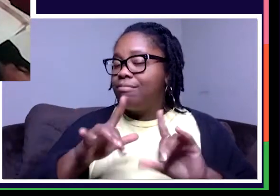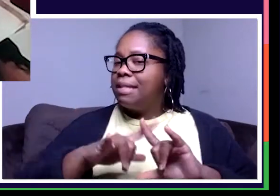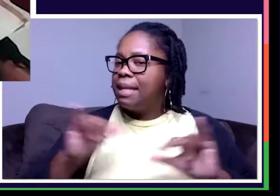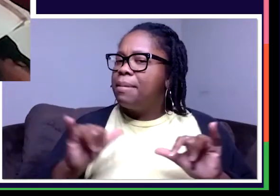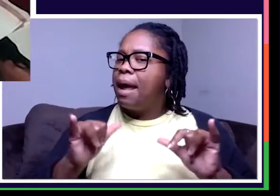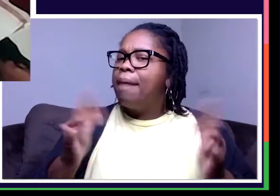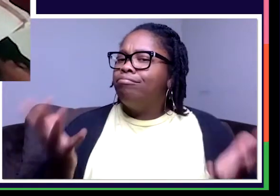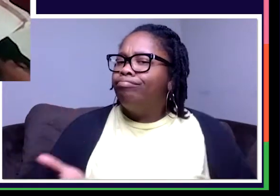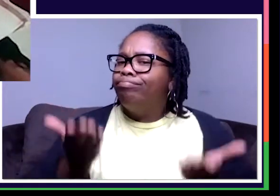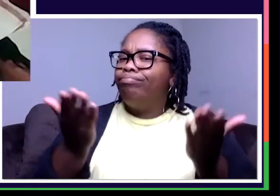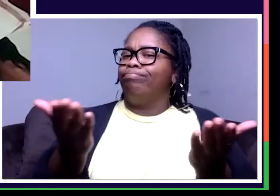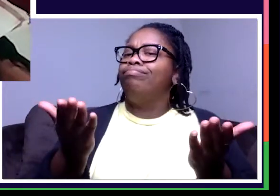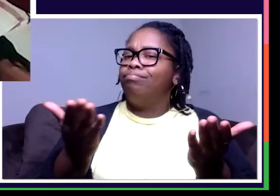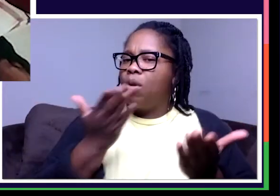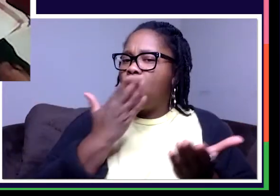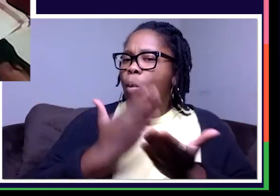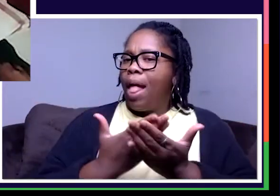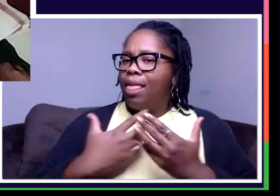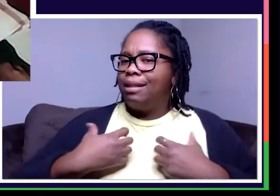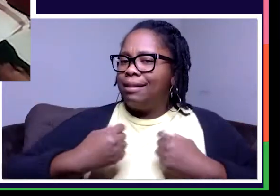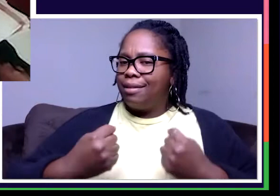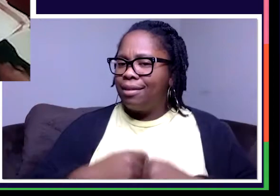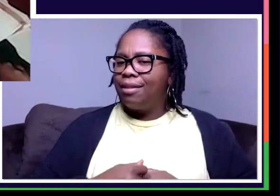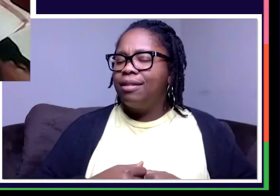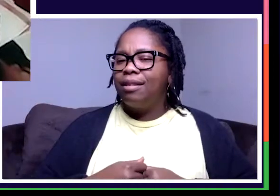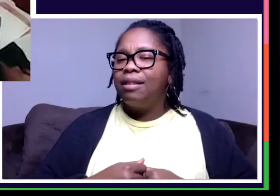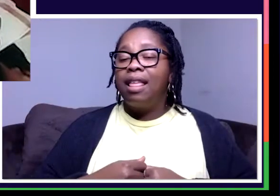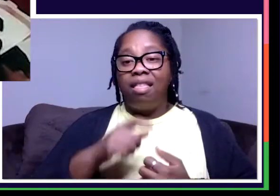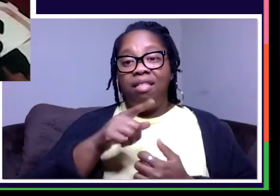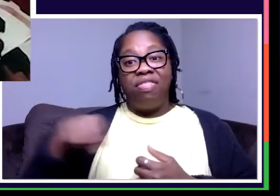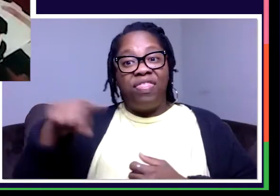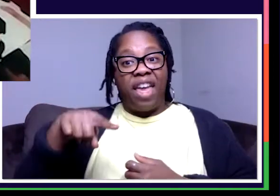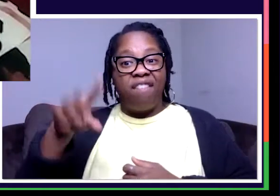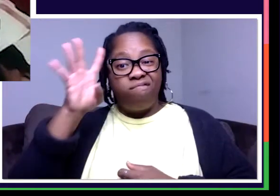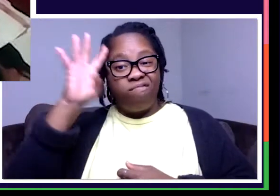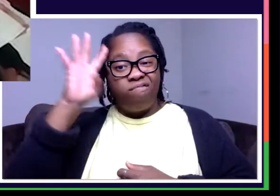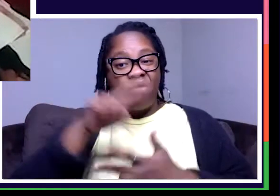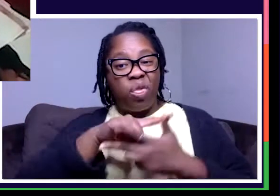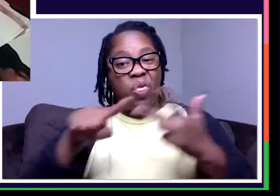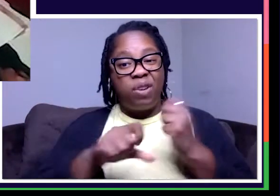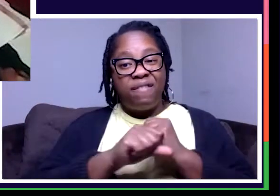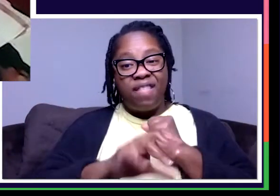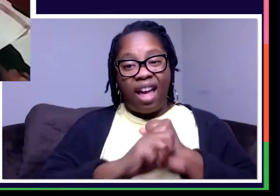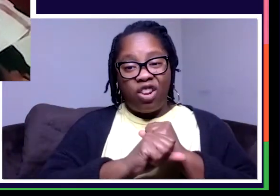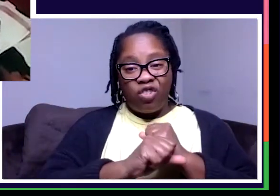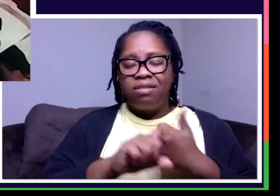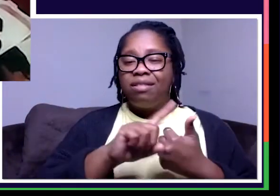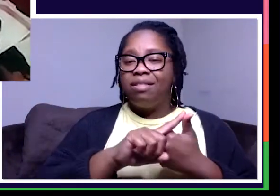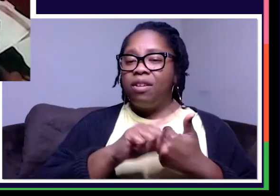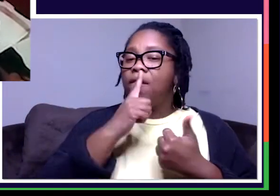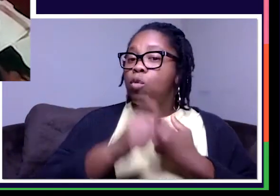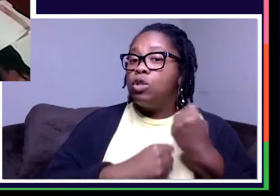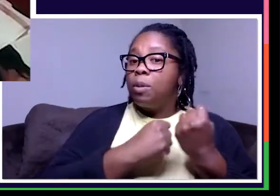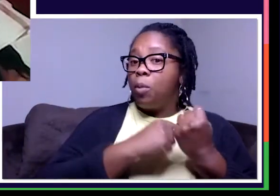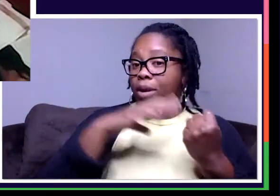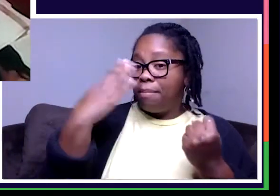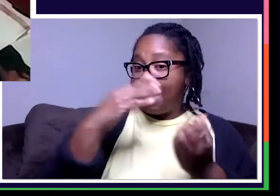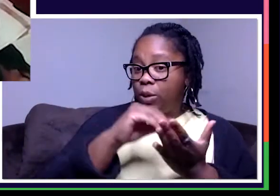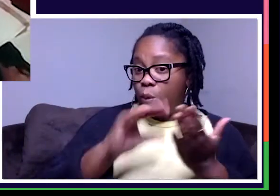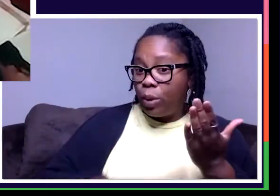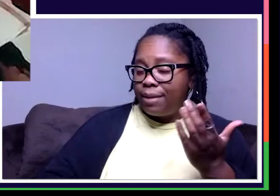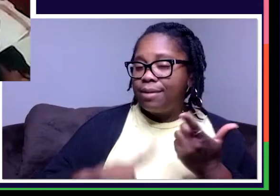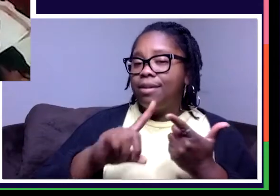community and promote wellness. They've come up with 3 new flyers. One is for